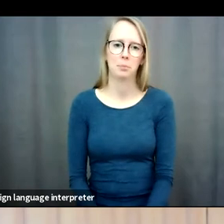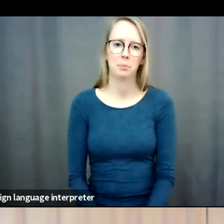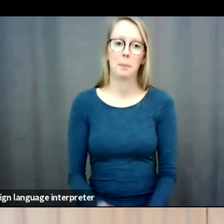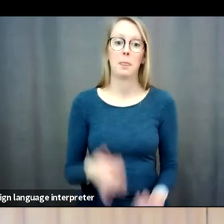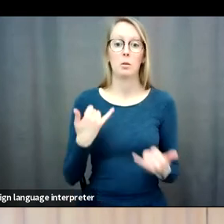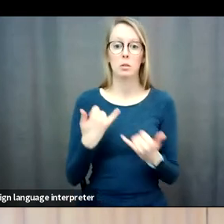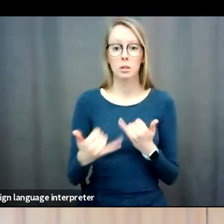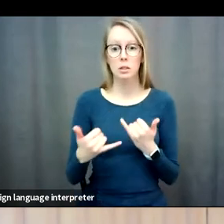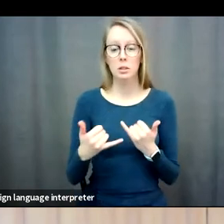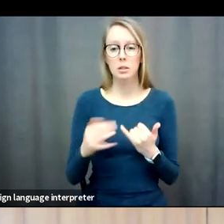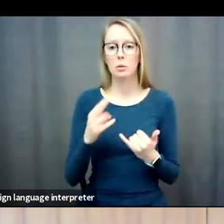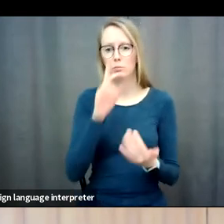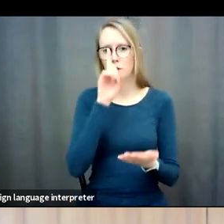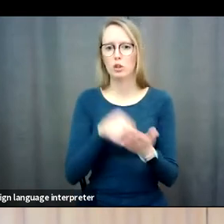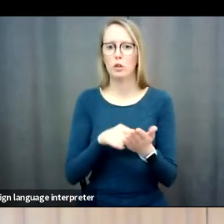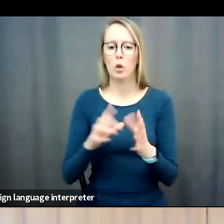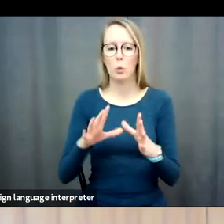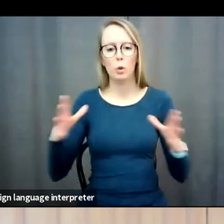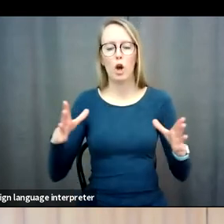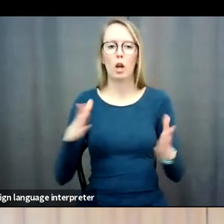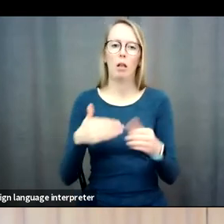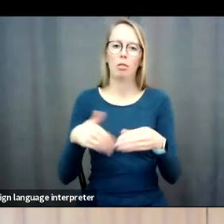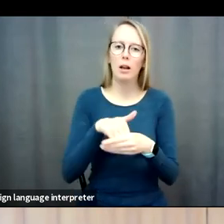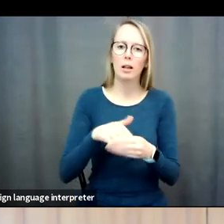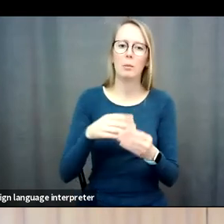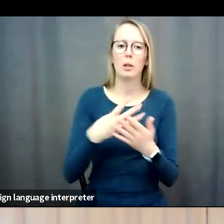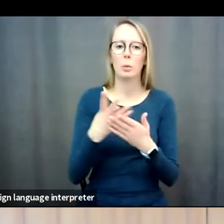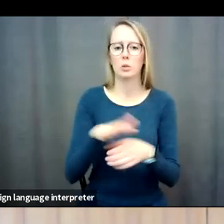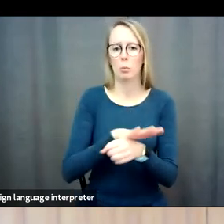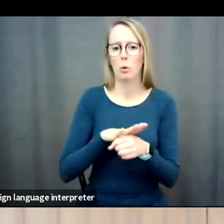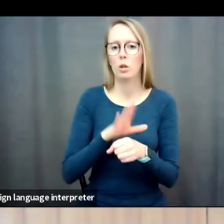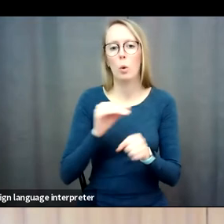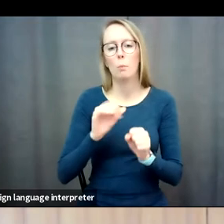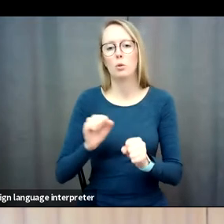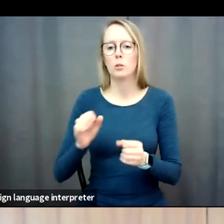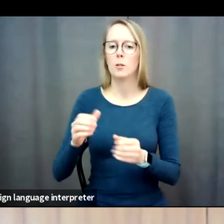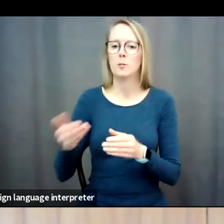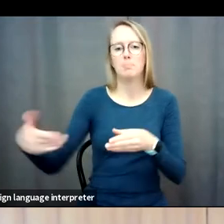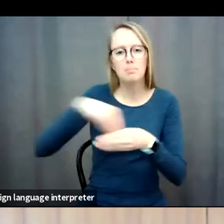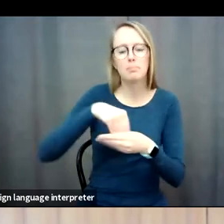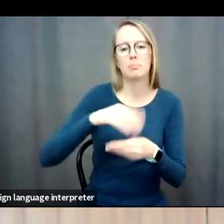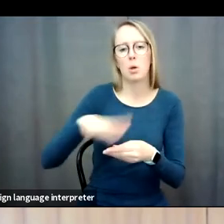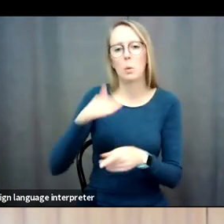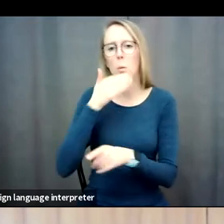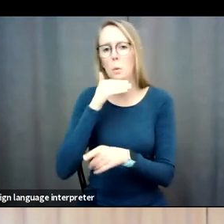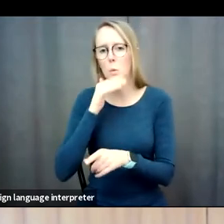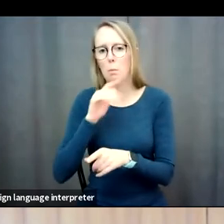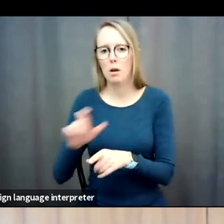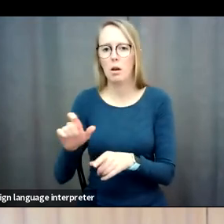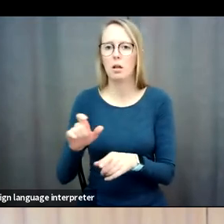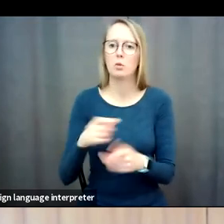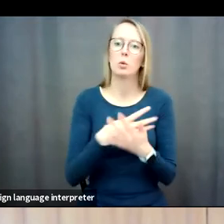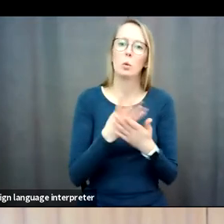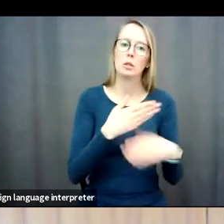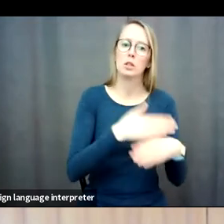Finally, to ensure increased participation in the Nordic region, we need to involve children and youth. Nordic actors must involve children